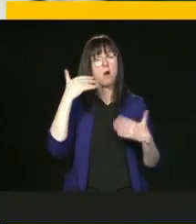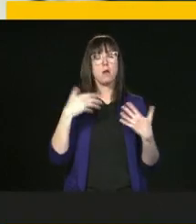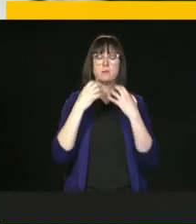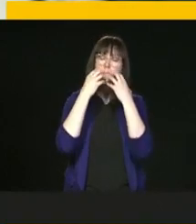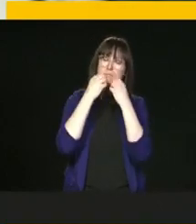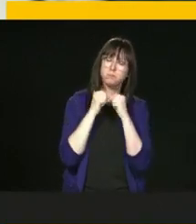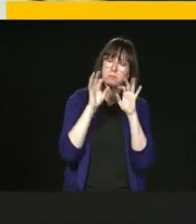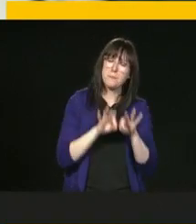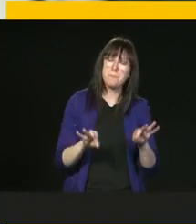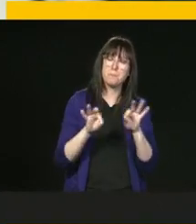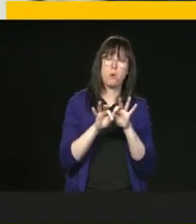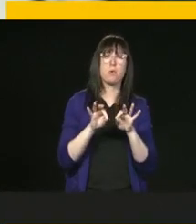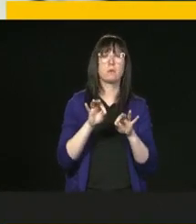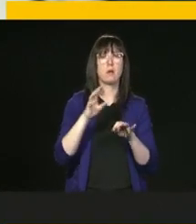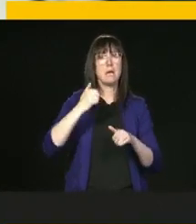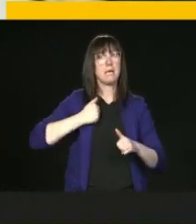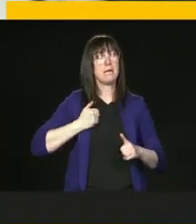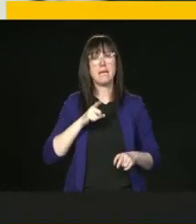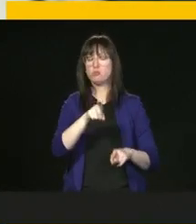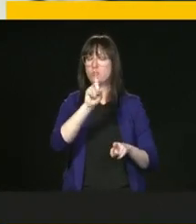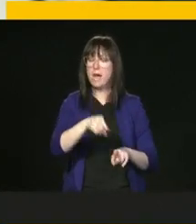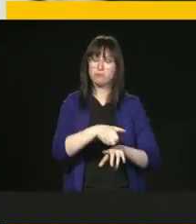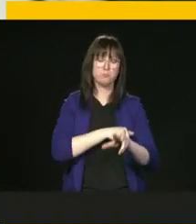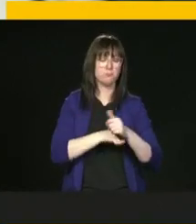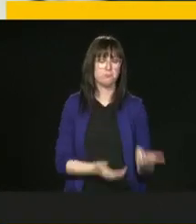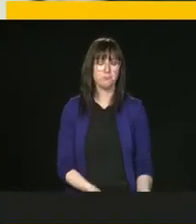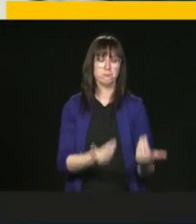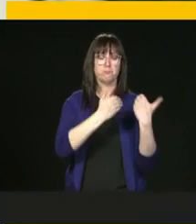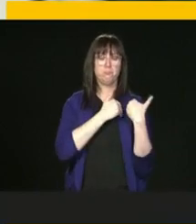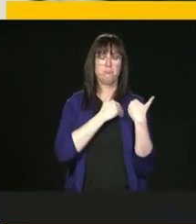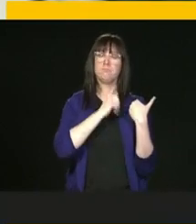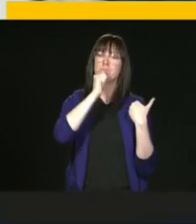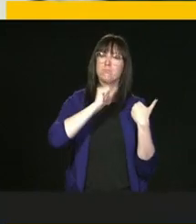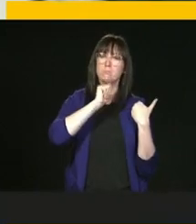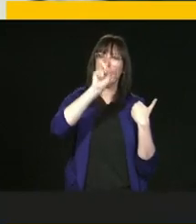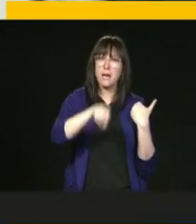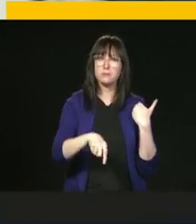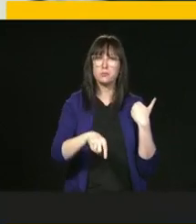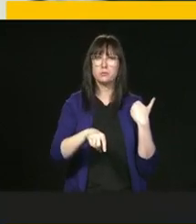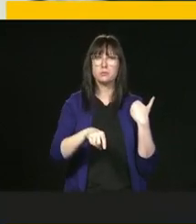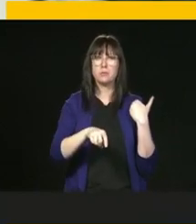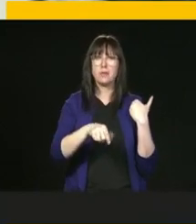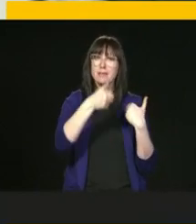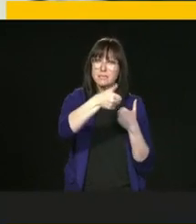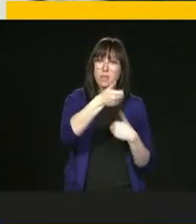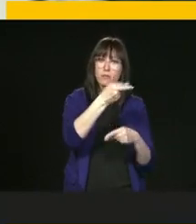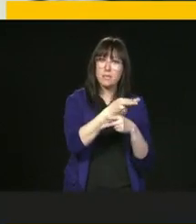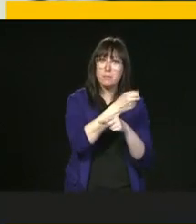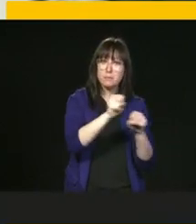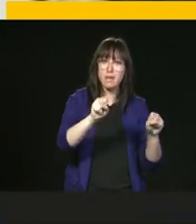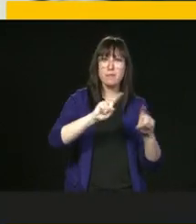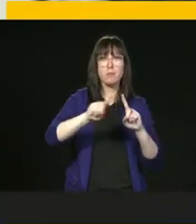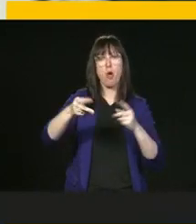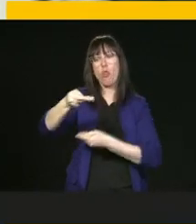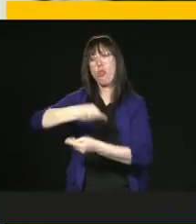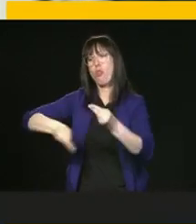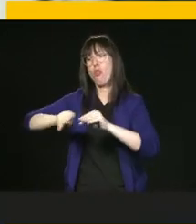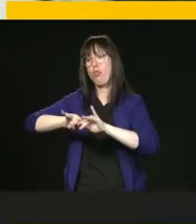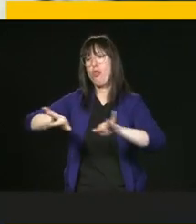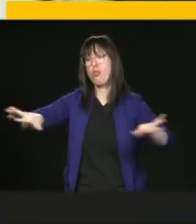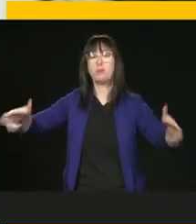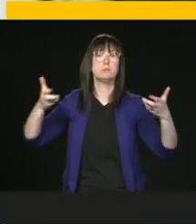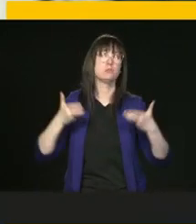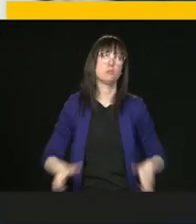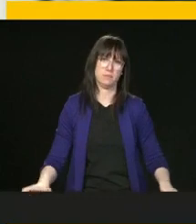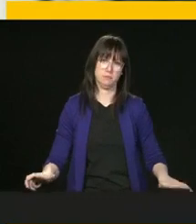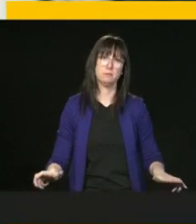important for Canadians to step up and do what they can, not just to keep themselves safe, but to keep their neighbors and the rest